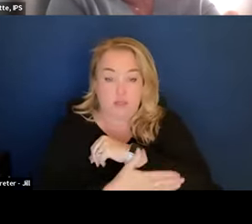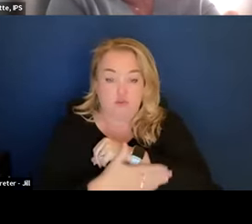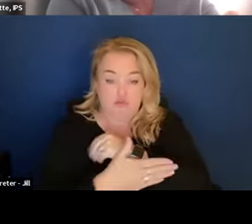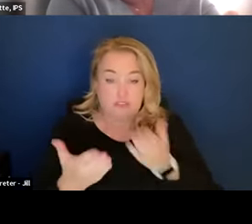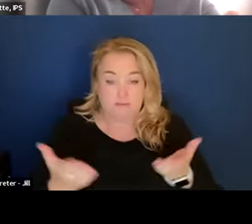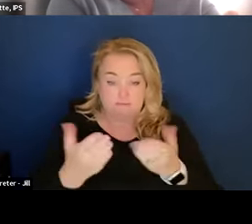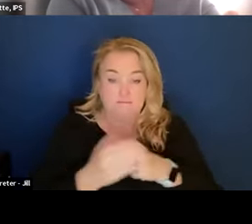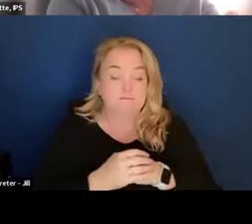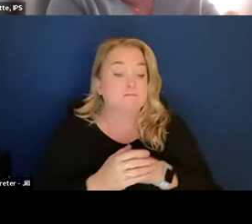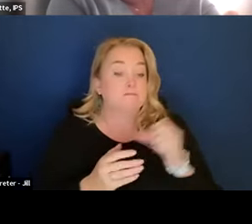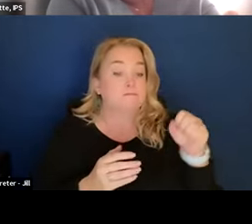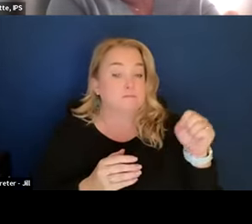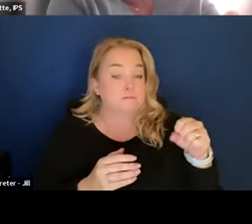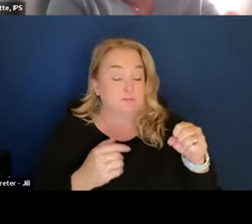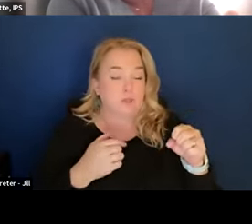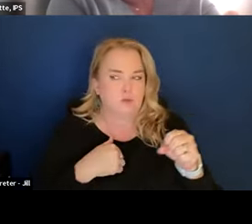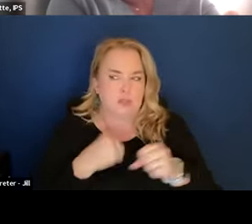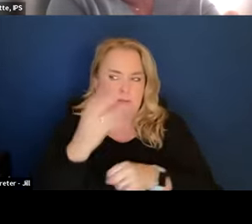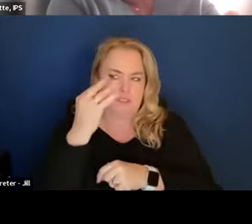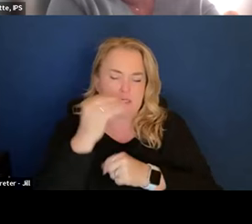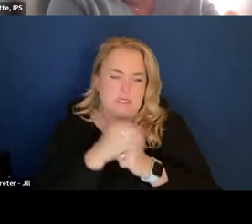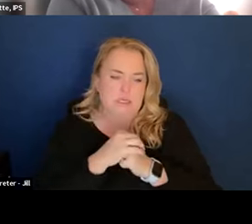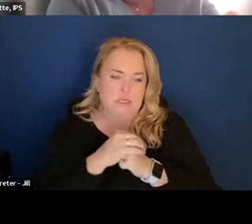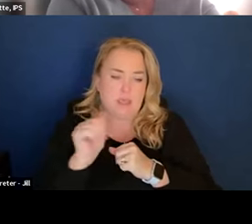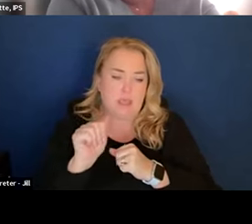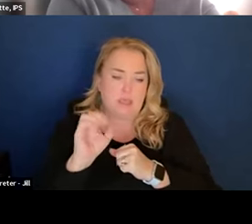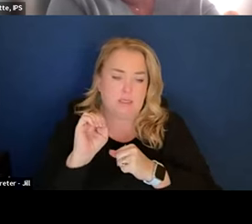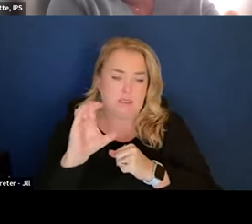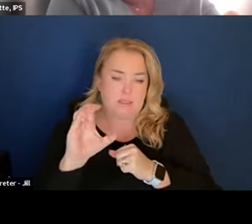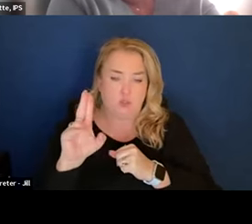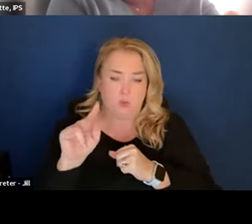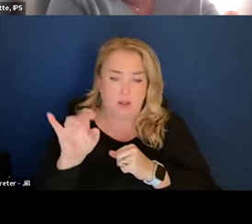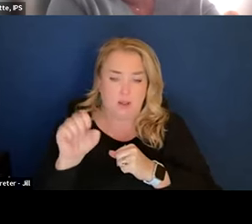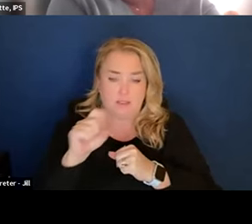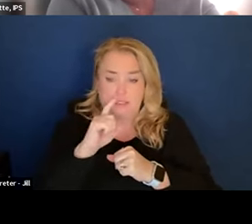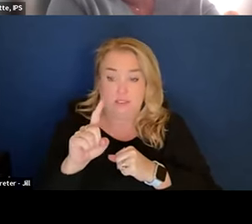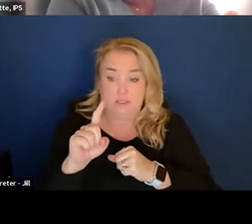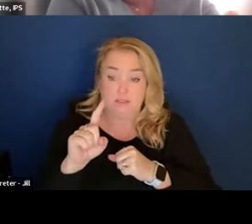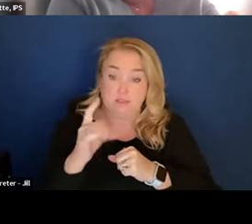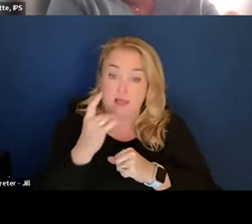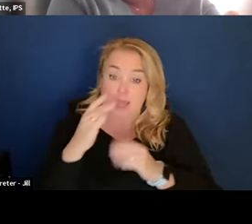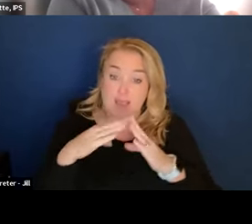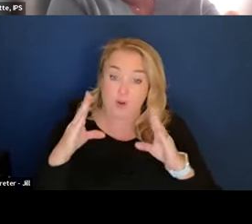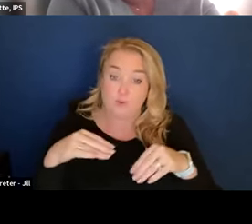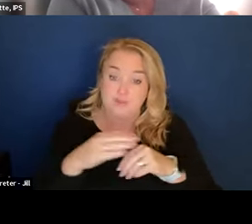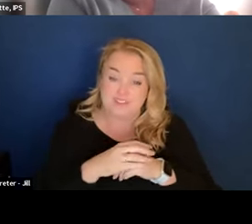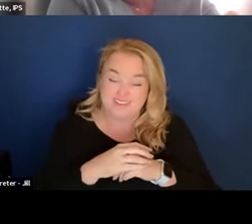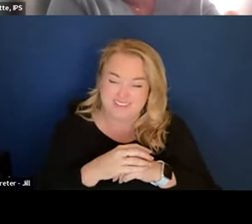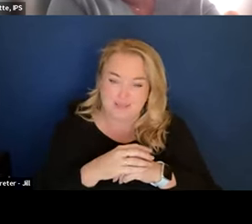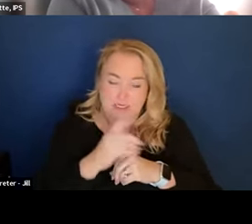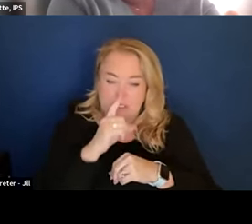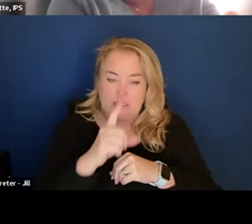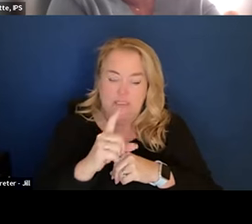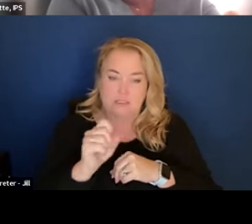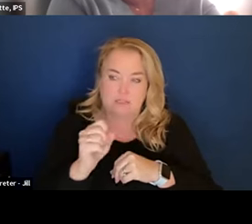Oh, awesome. And you know what? I'm like sitting here thinking that, you know, AEC Unites is a lighthouse, you know, and it's just, it's on